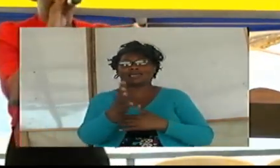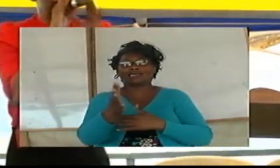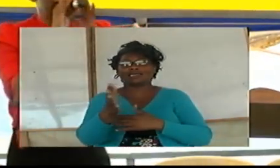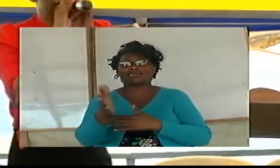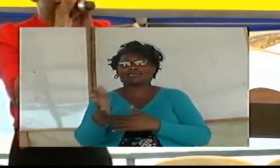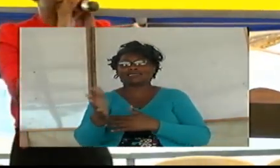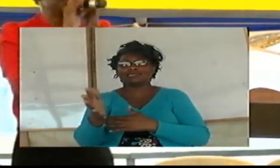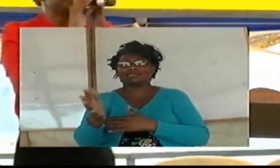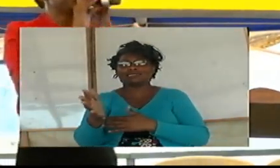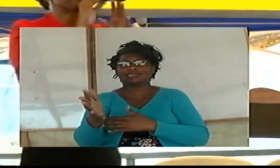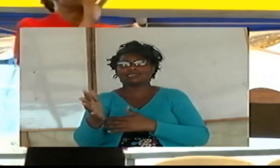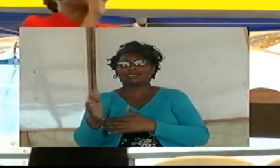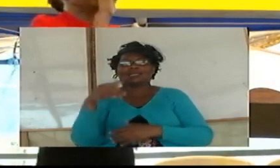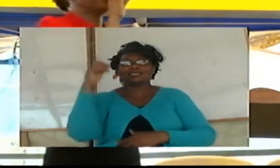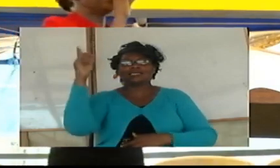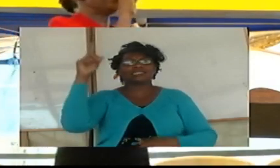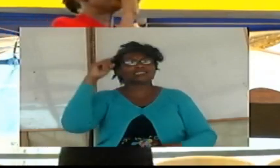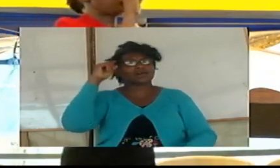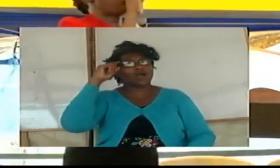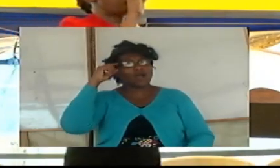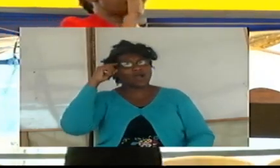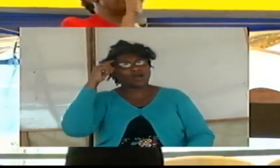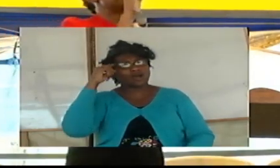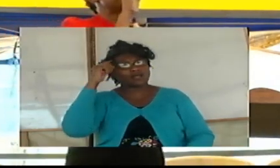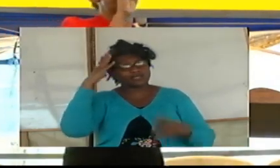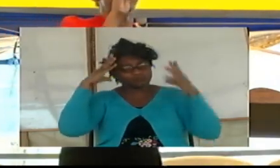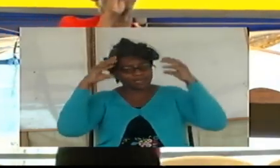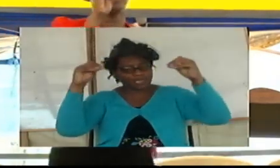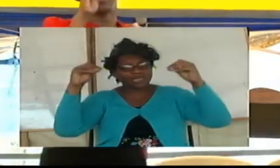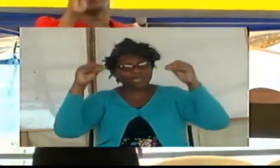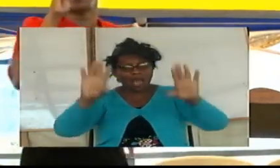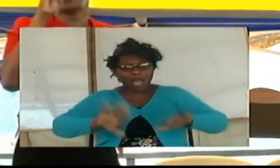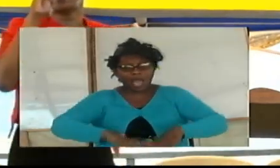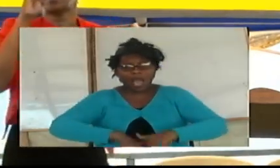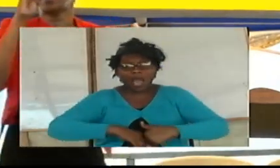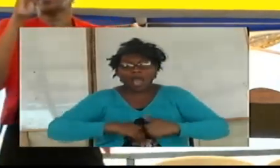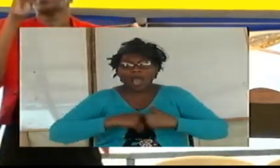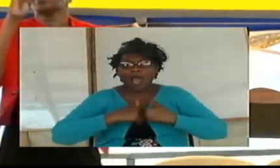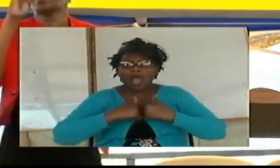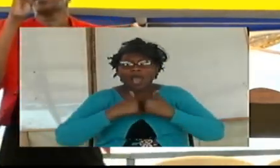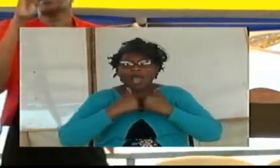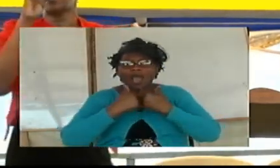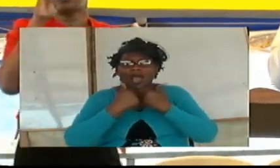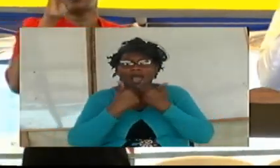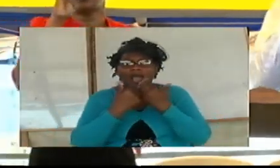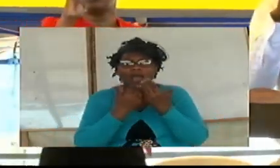away. He taught me